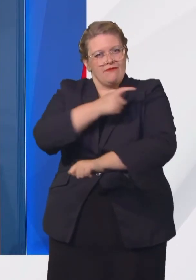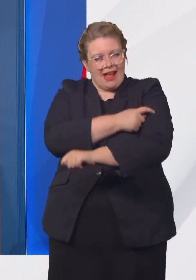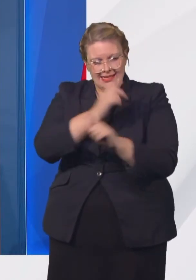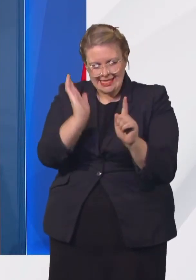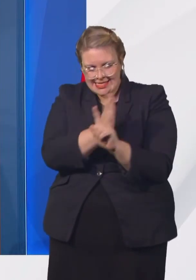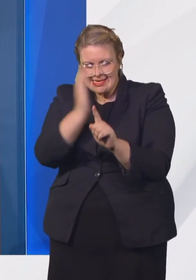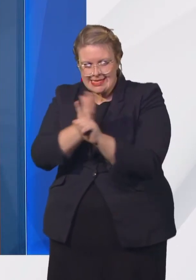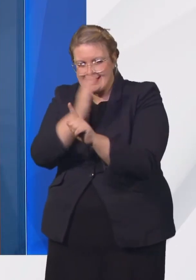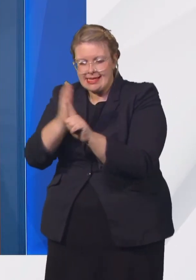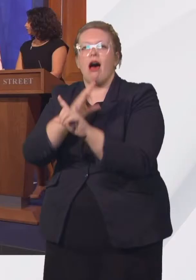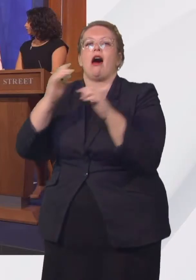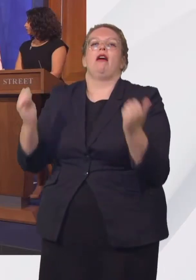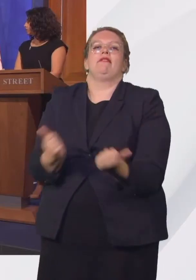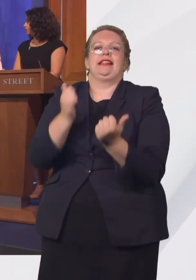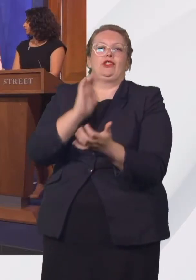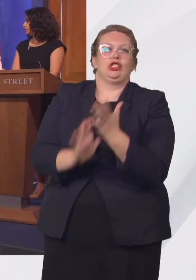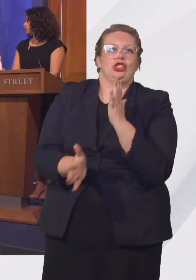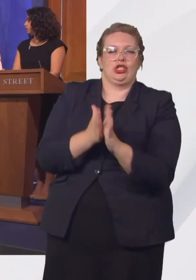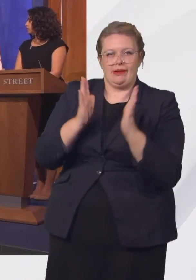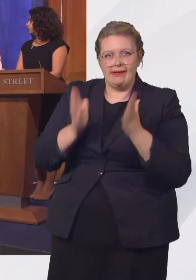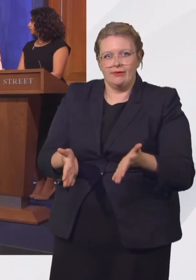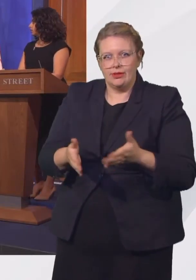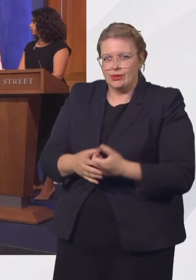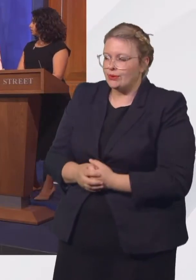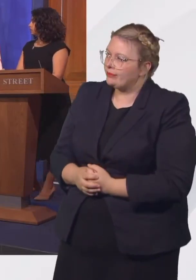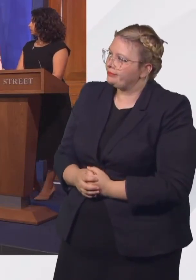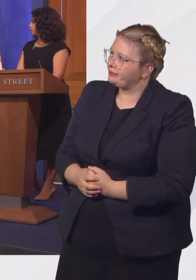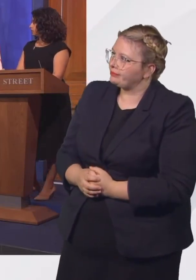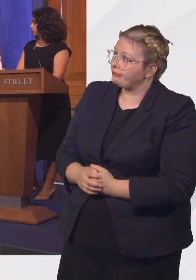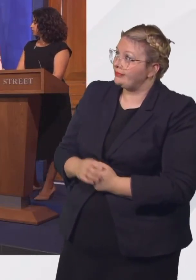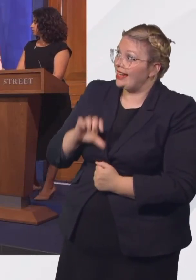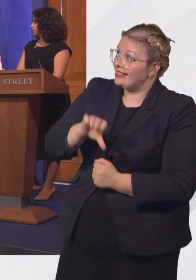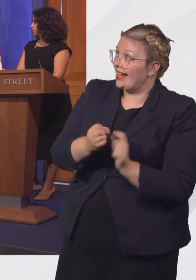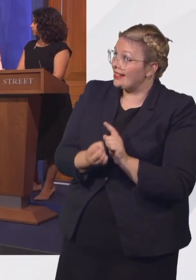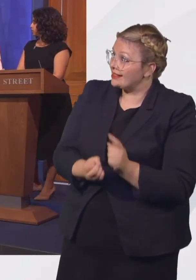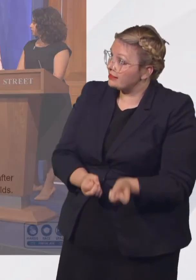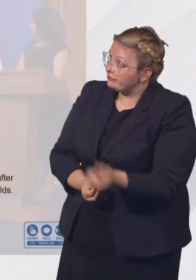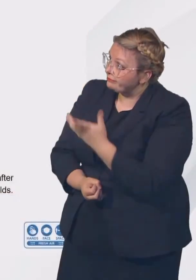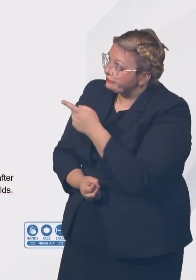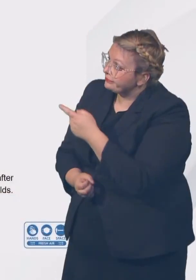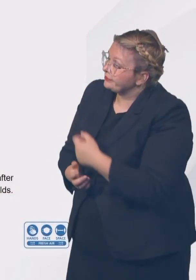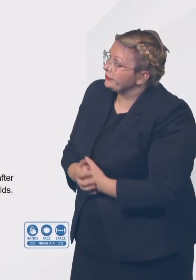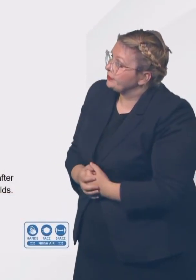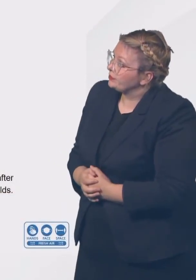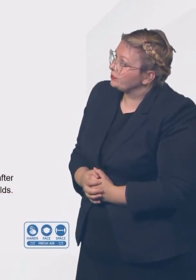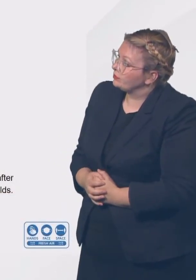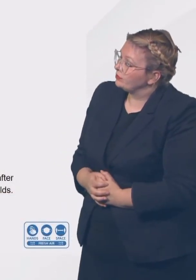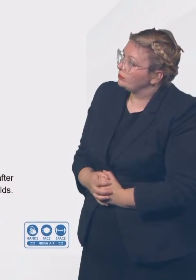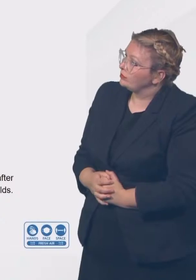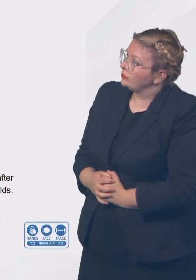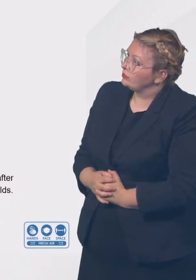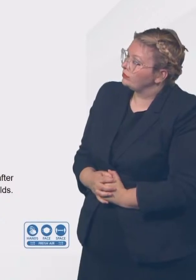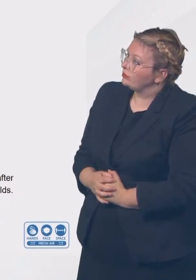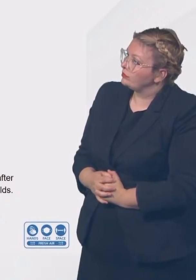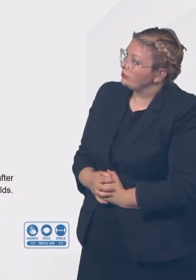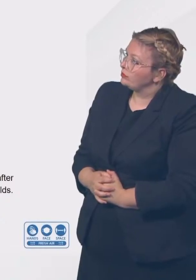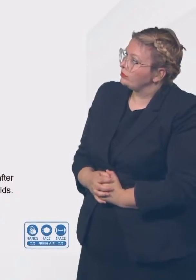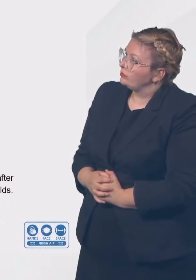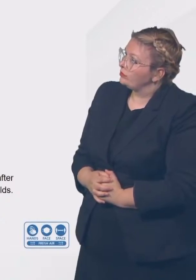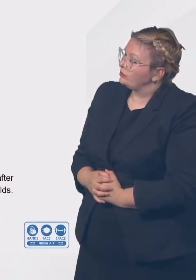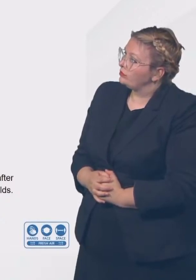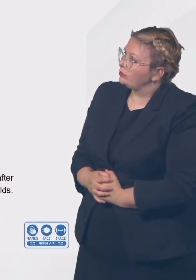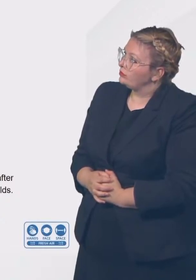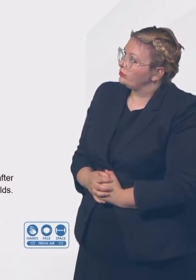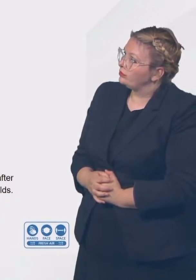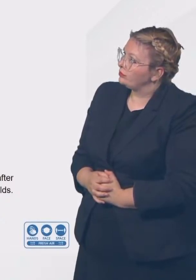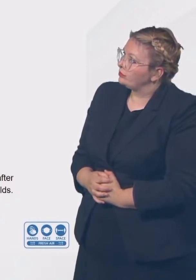Next slide, please. And in terms of finishing the job, we now have, I think, some